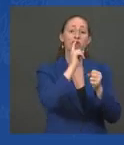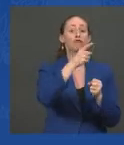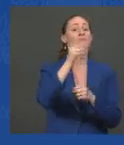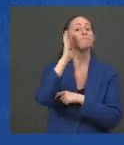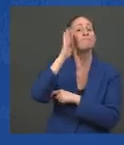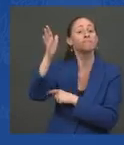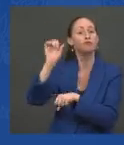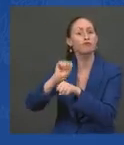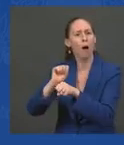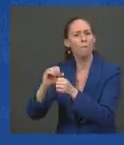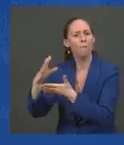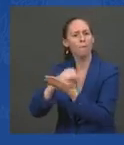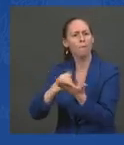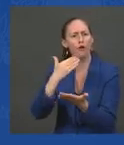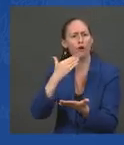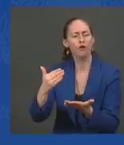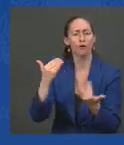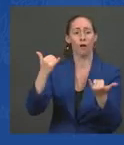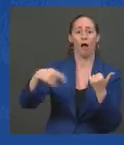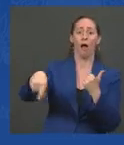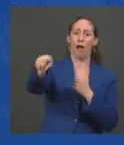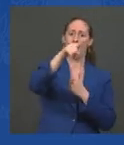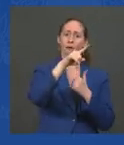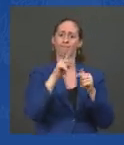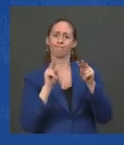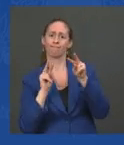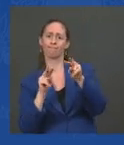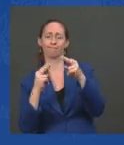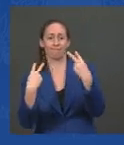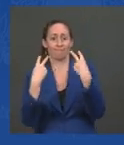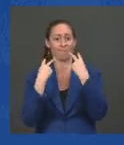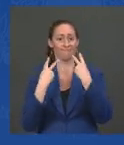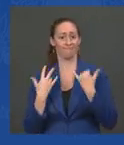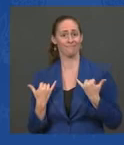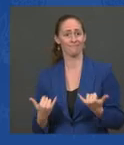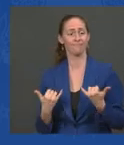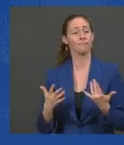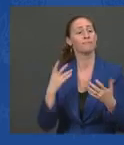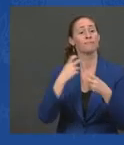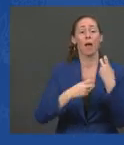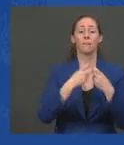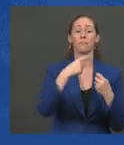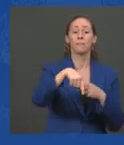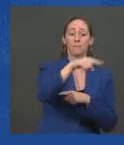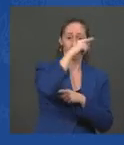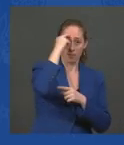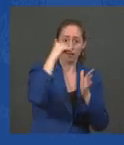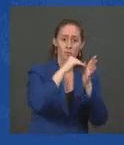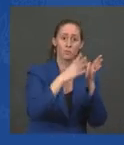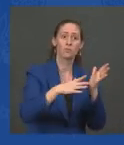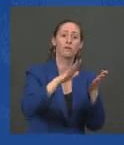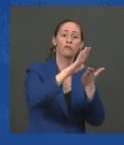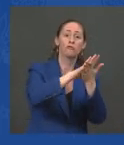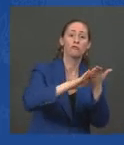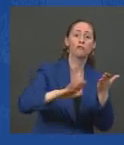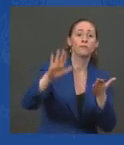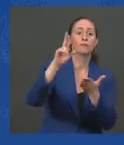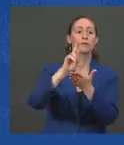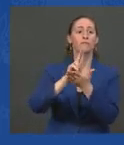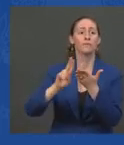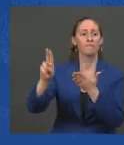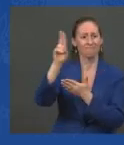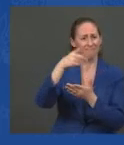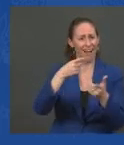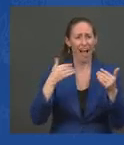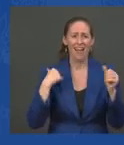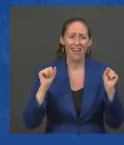but for anybody watching this, one of the problems is black students in college are just have every single capability any other student does.